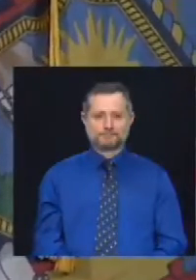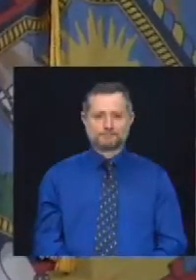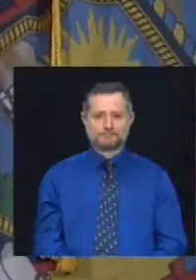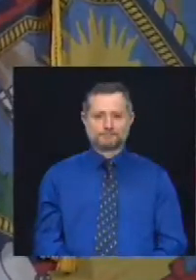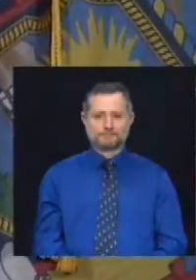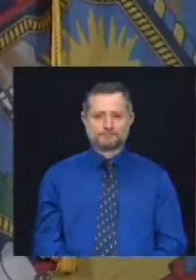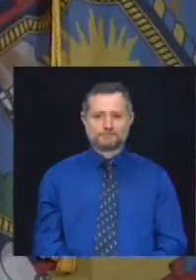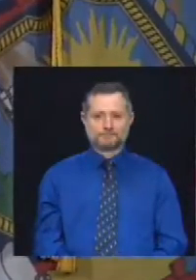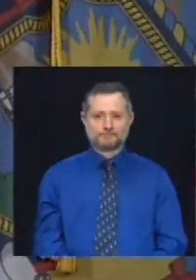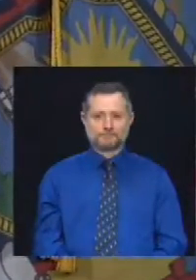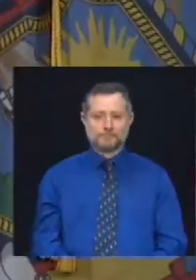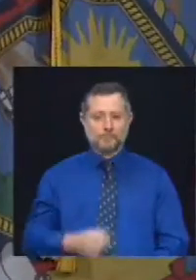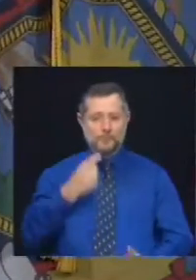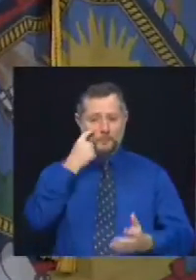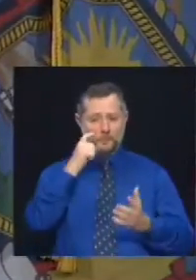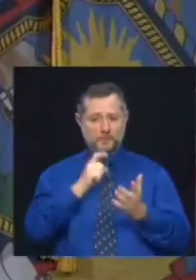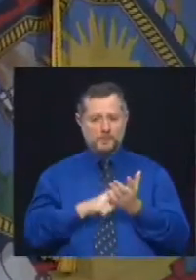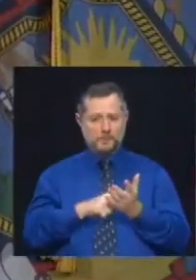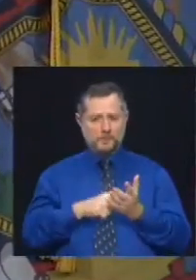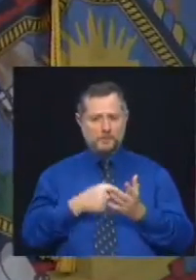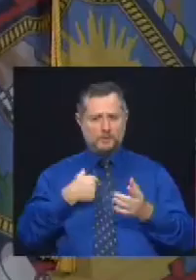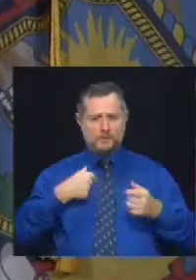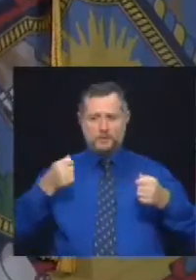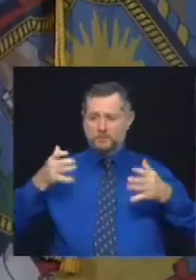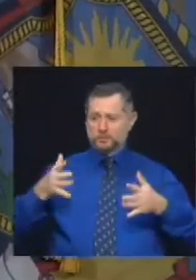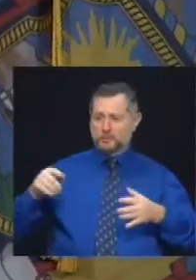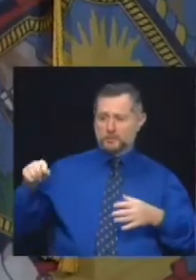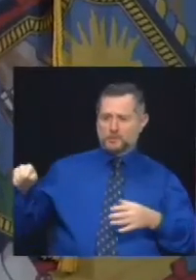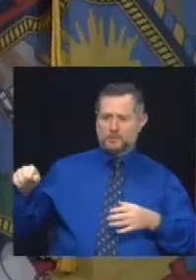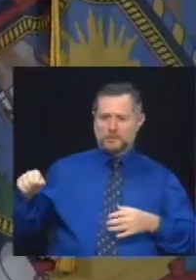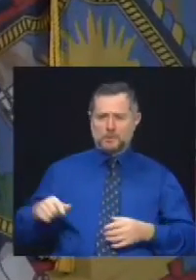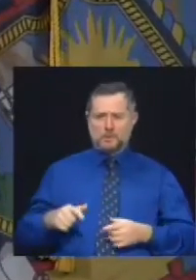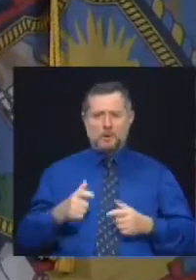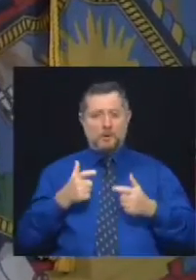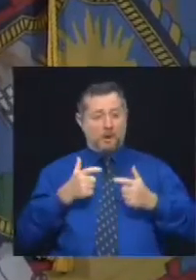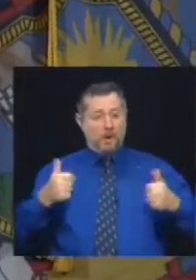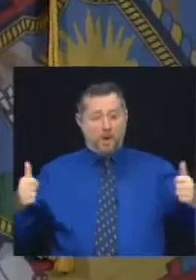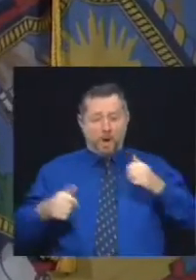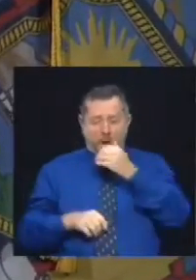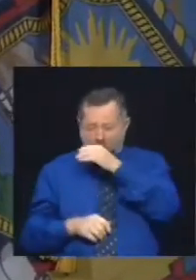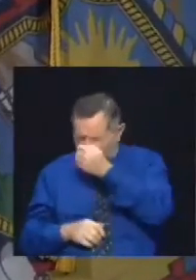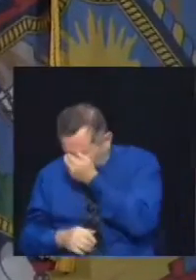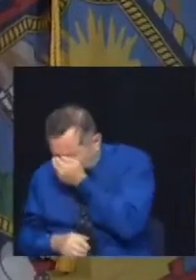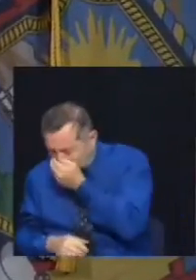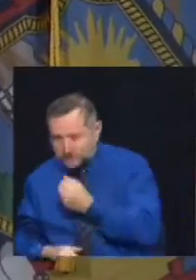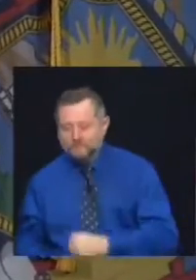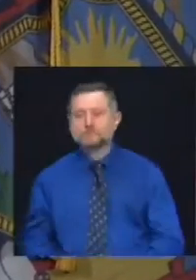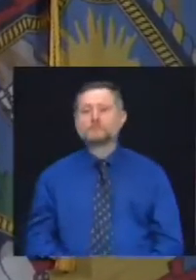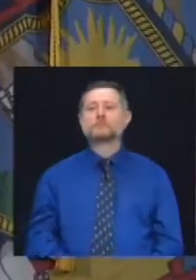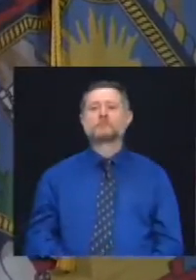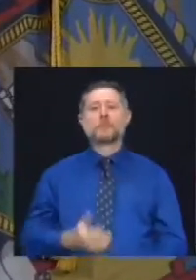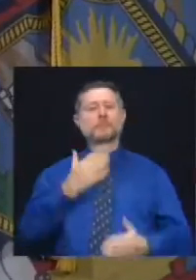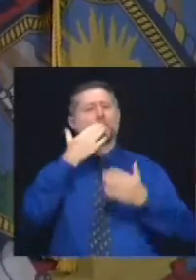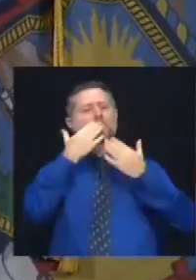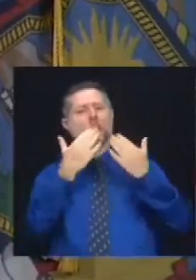administration. I also want to thank everyone for joining us this morning, and particularly